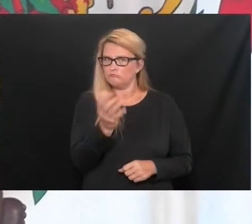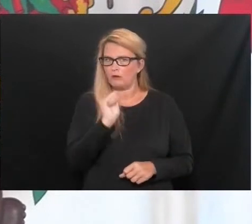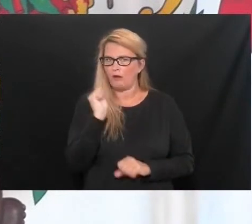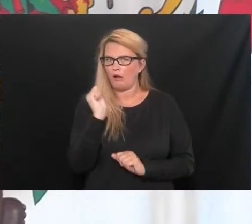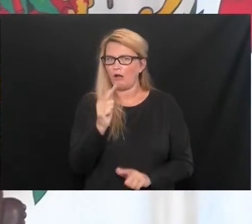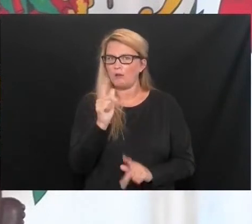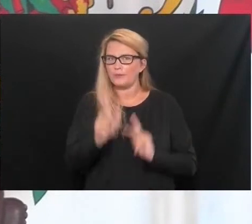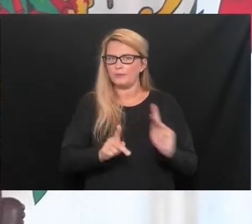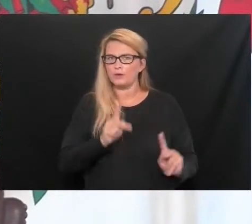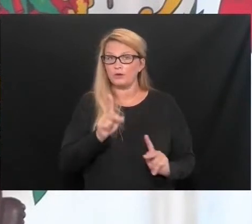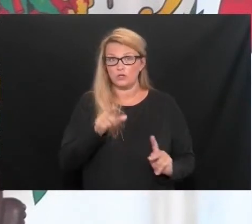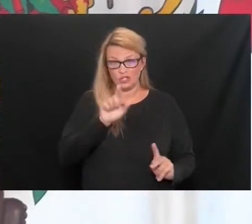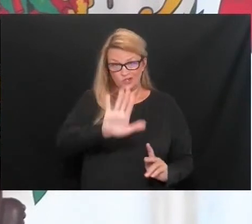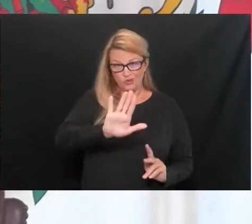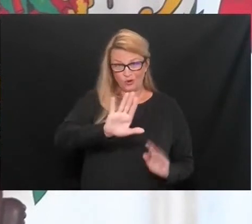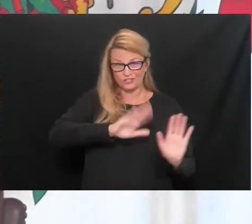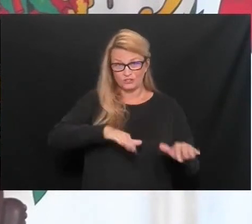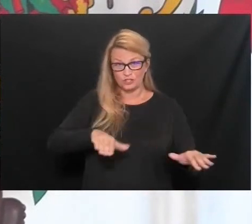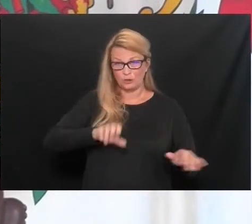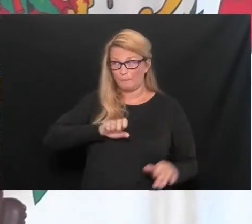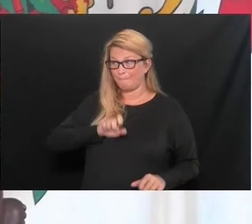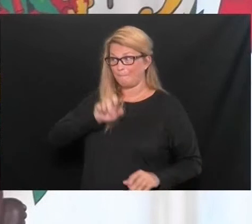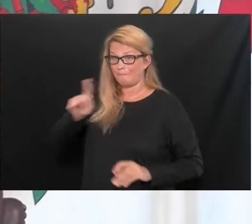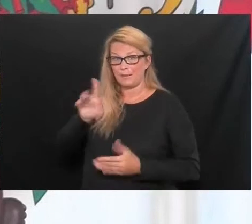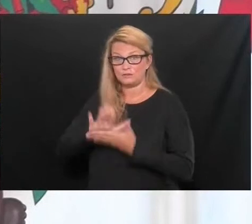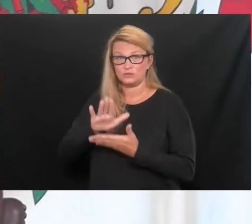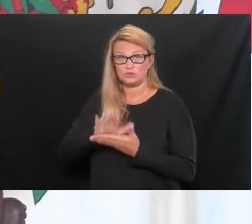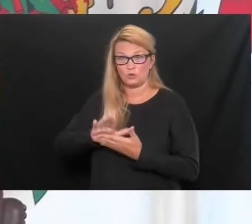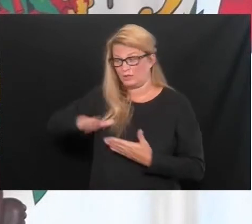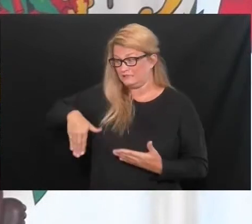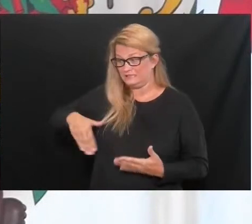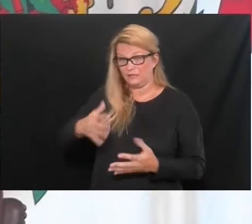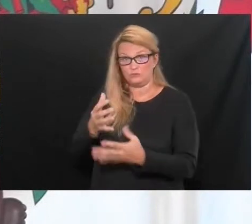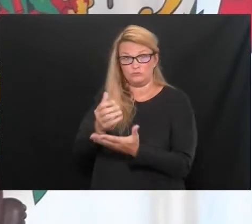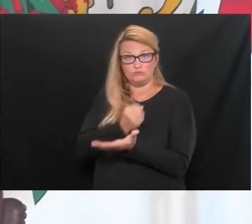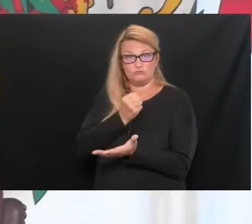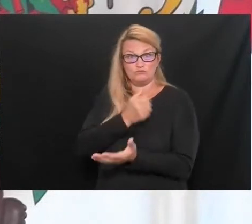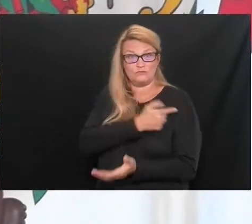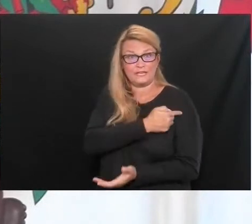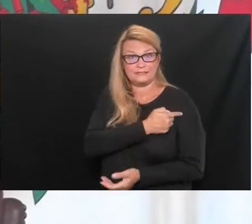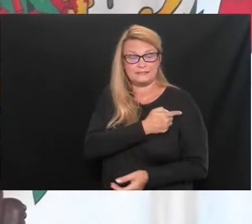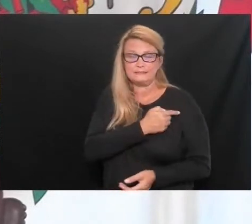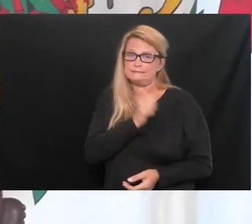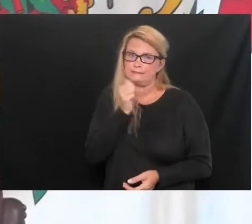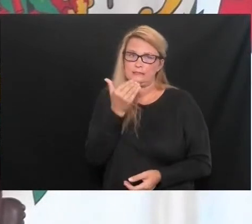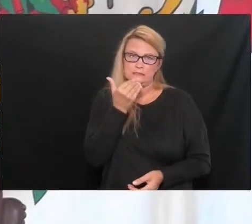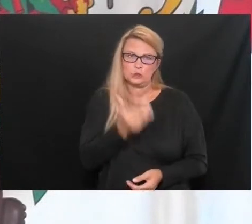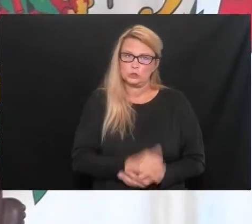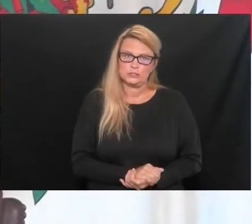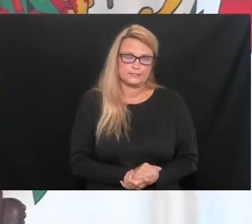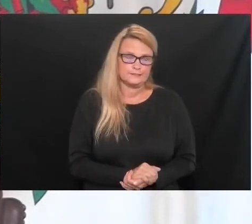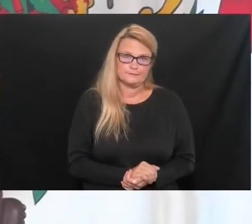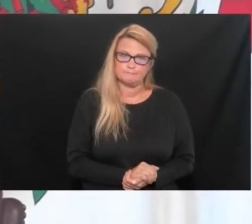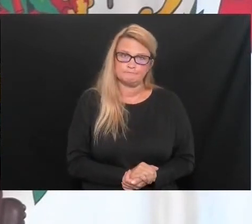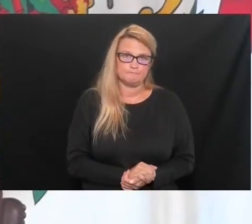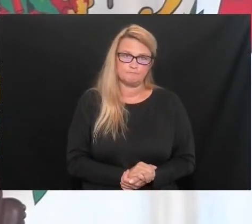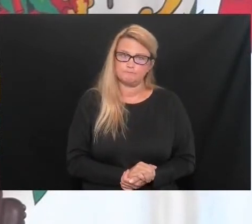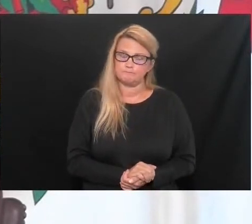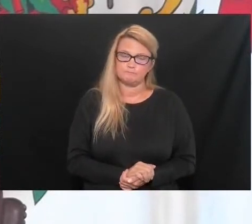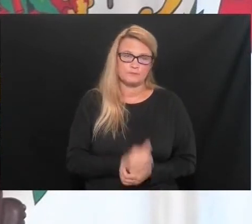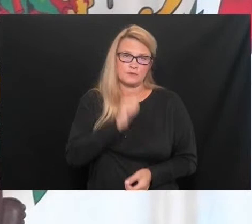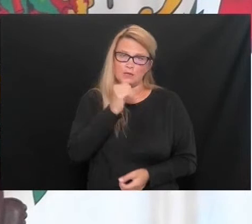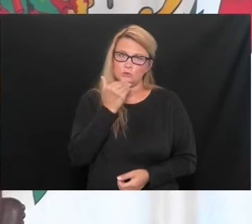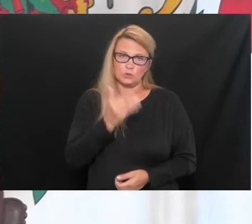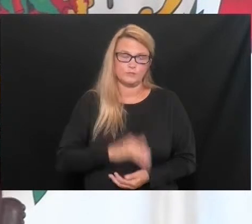your children are heading back to school and they're not vaccinated, that's not good. Absolutely, as you're taking a chance.